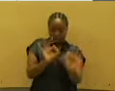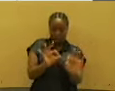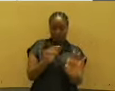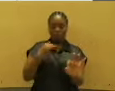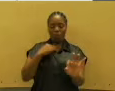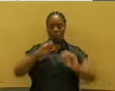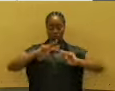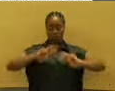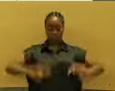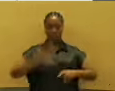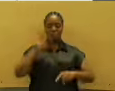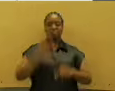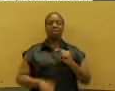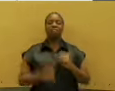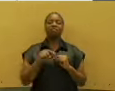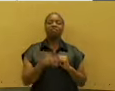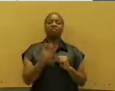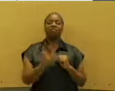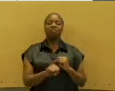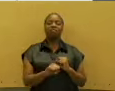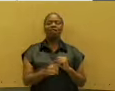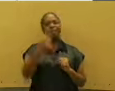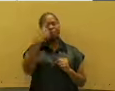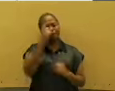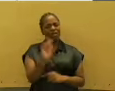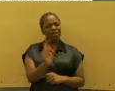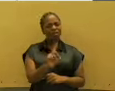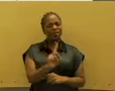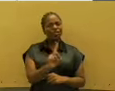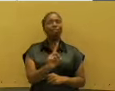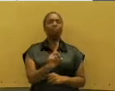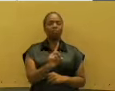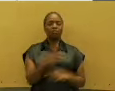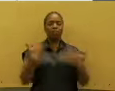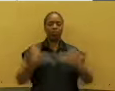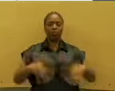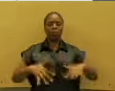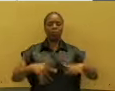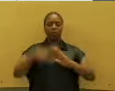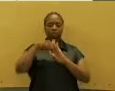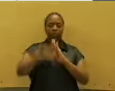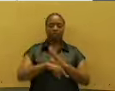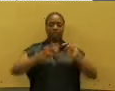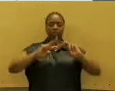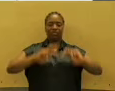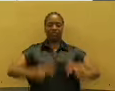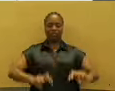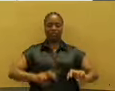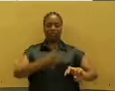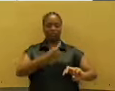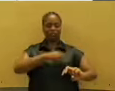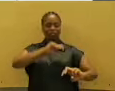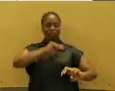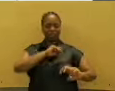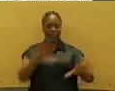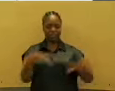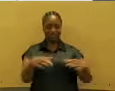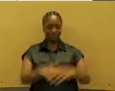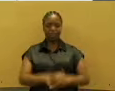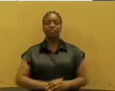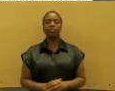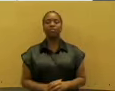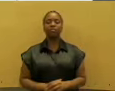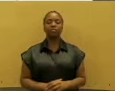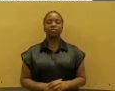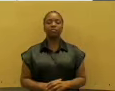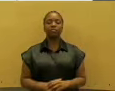Trans University Forum, which I believe is one of the more comprehensive studies in South Africa on trans people. So what they were